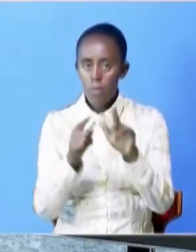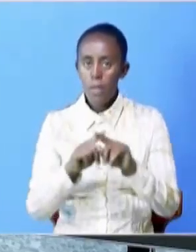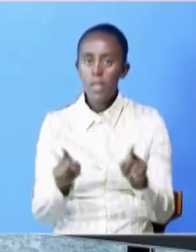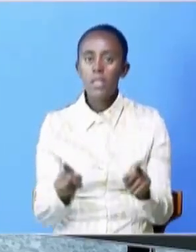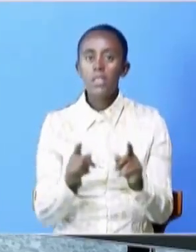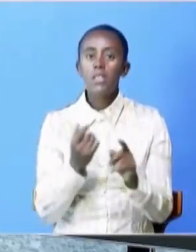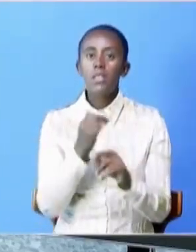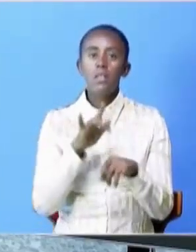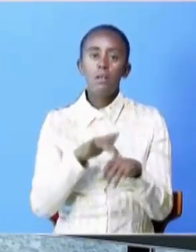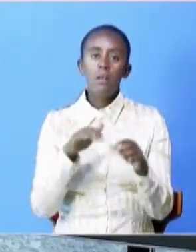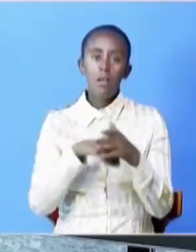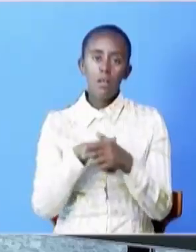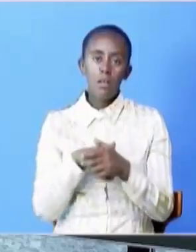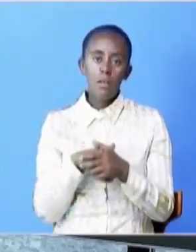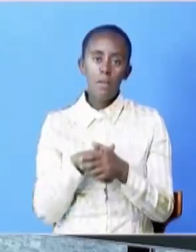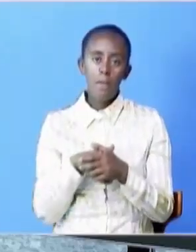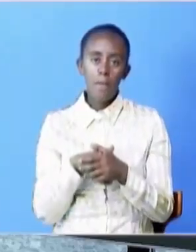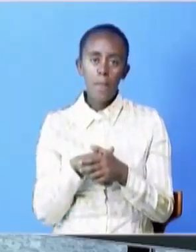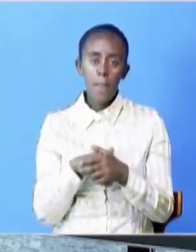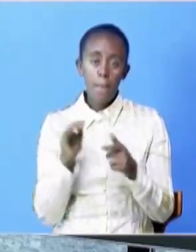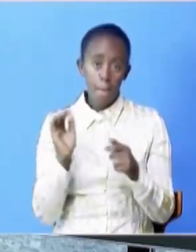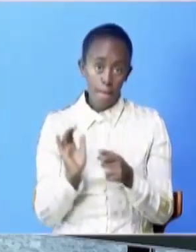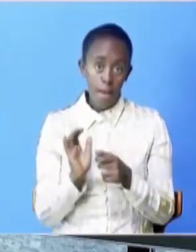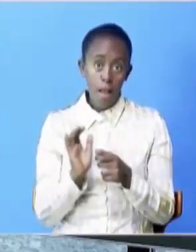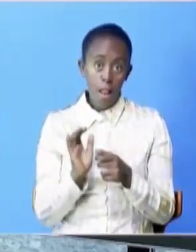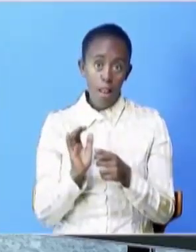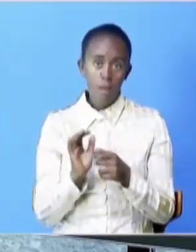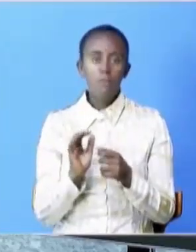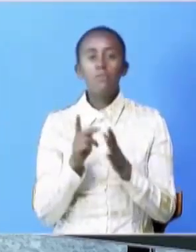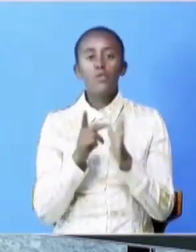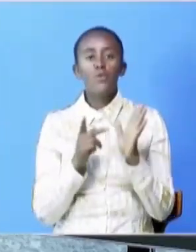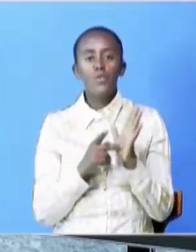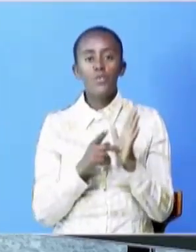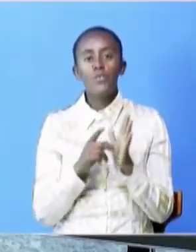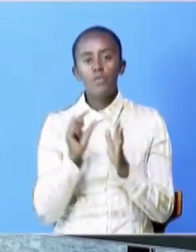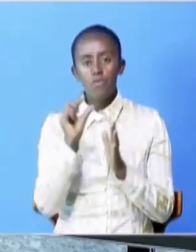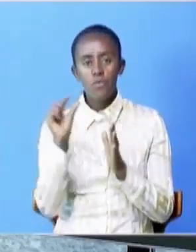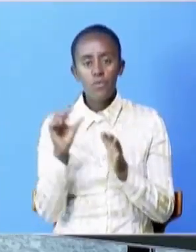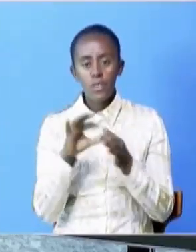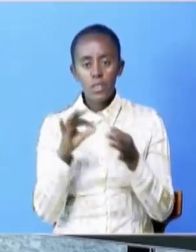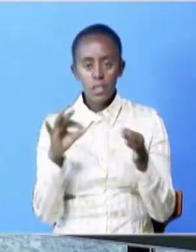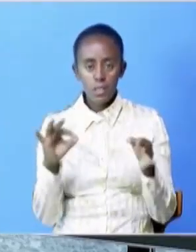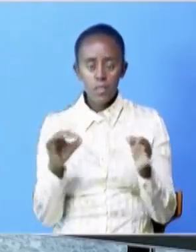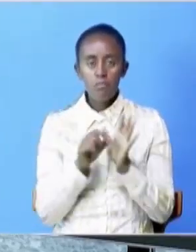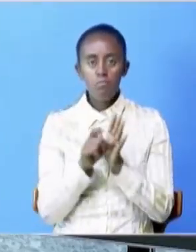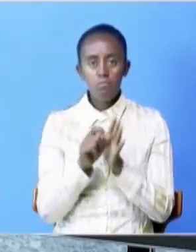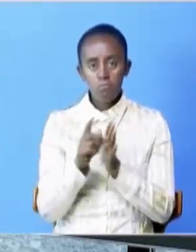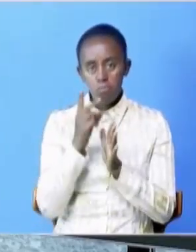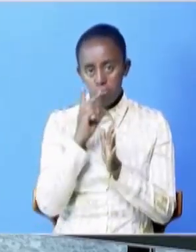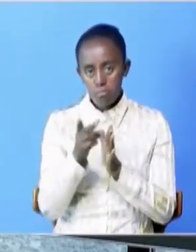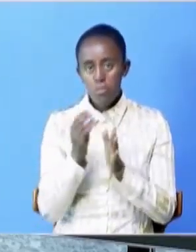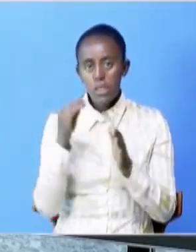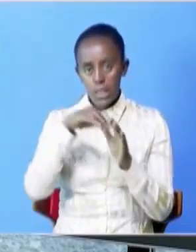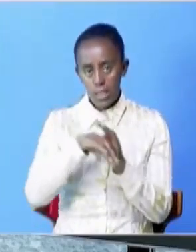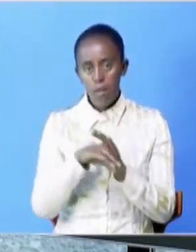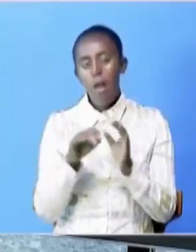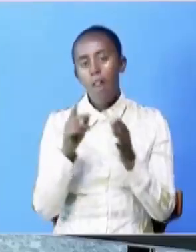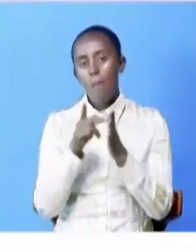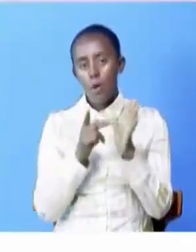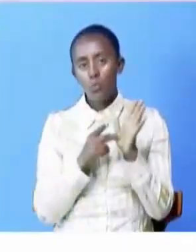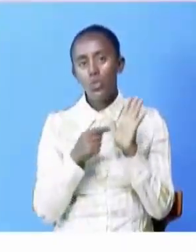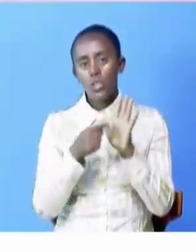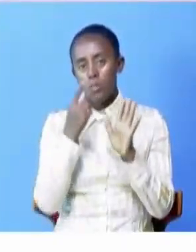are external punctuations. What about, let's see a few examples of an internal